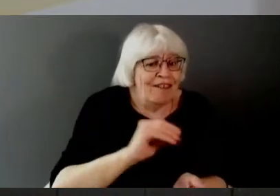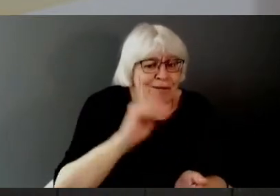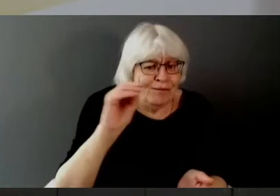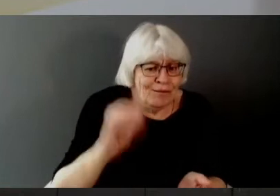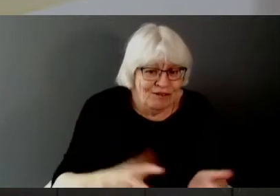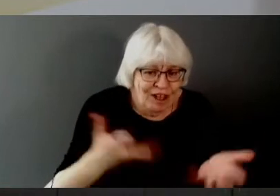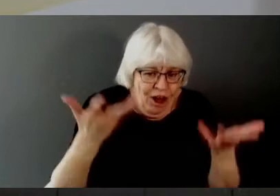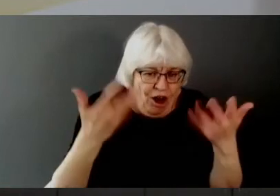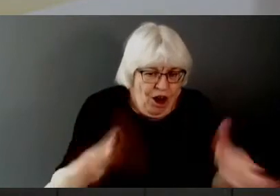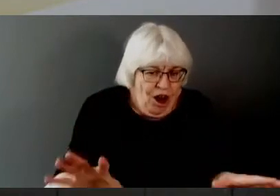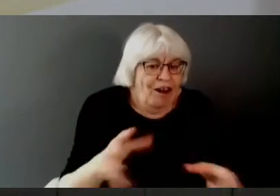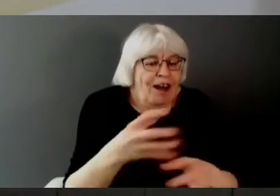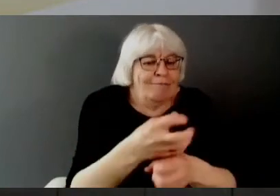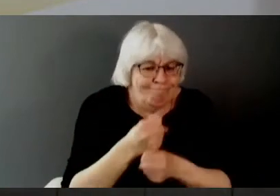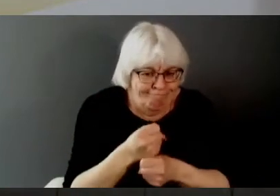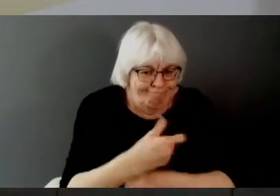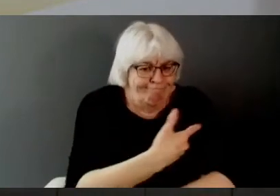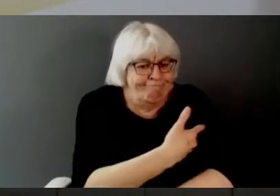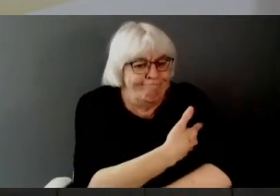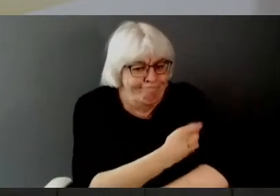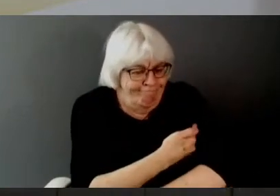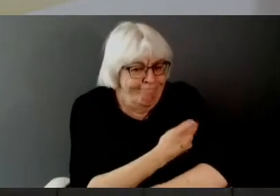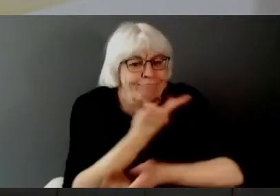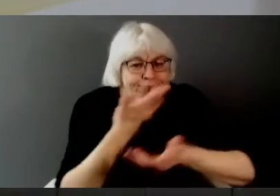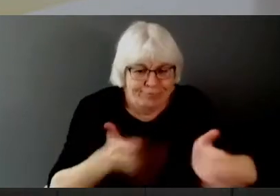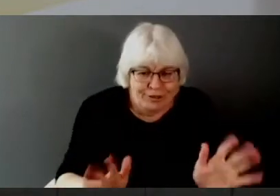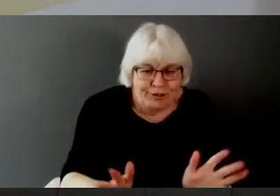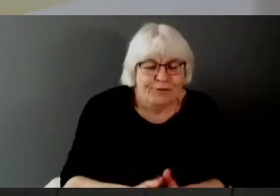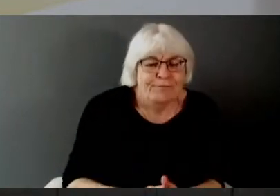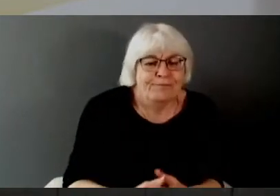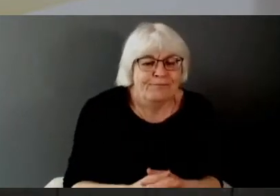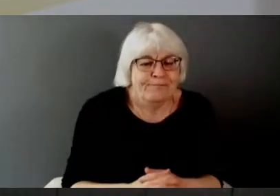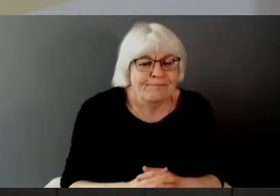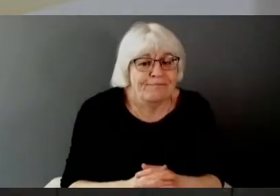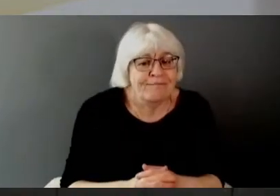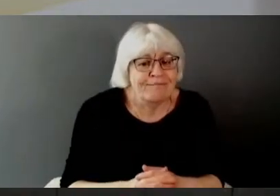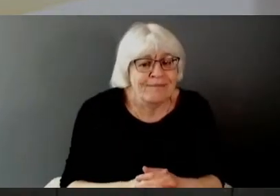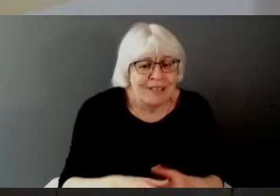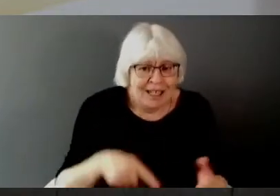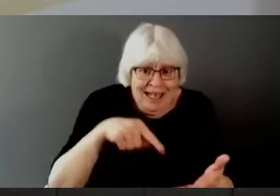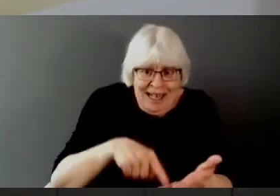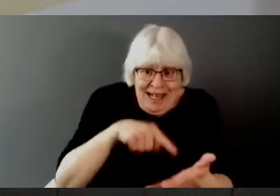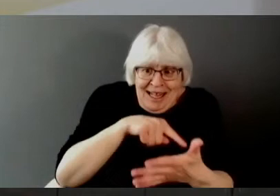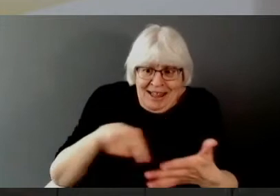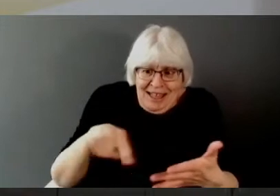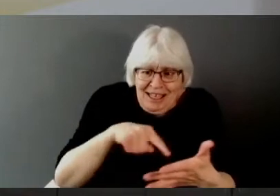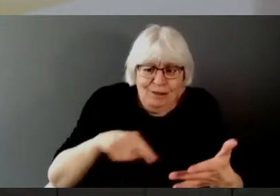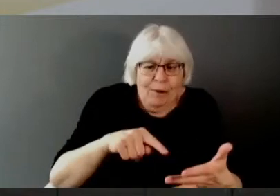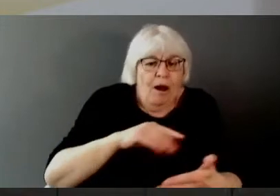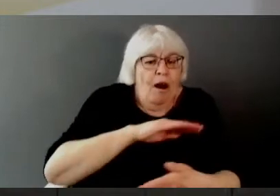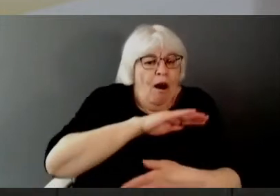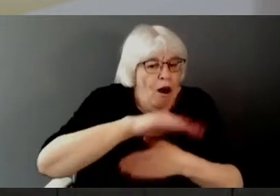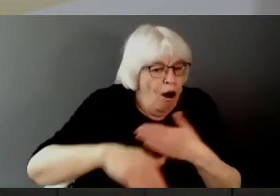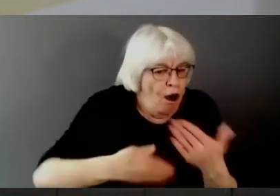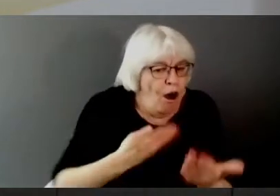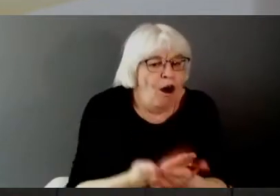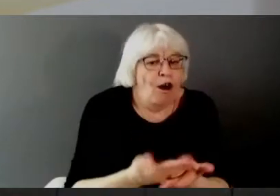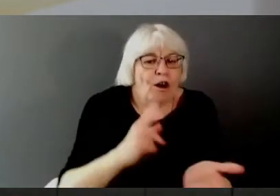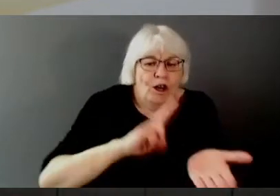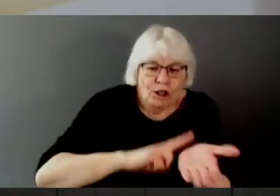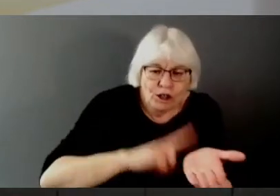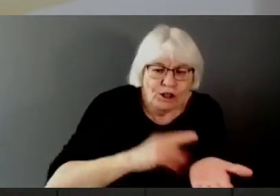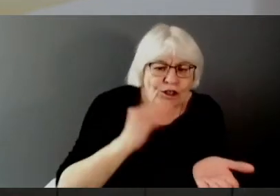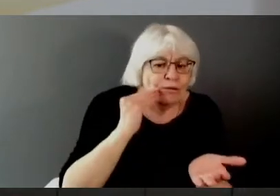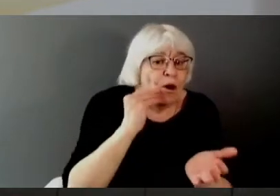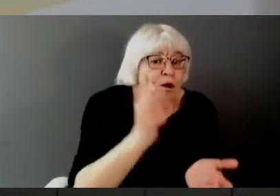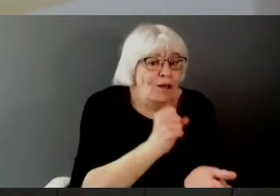vaccine. And by the end of this week, all long-term care residents and staff will have received their first dose of the COVID-19 vaccine, and